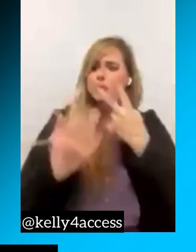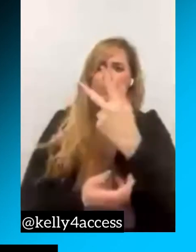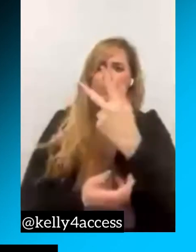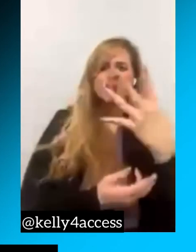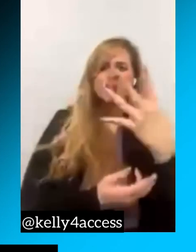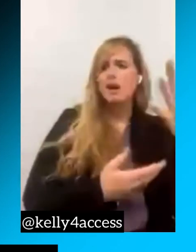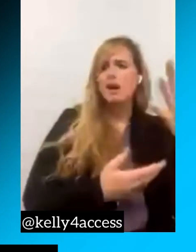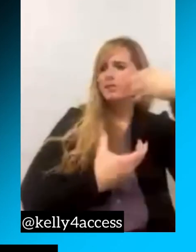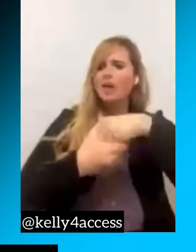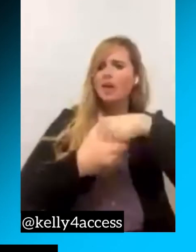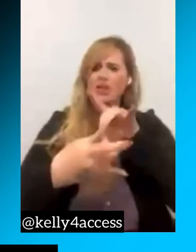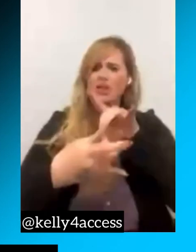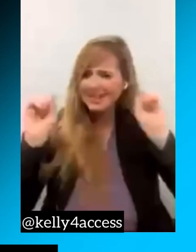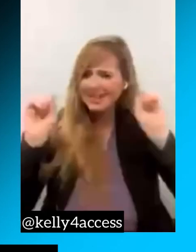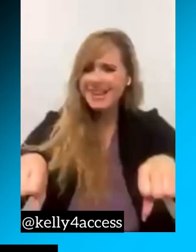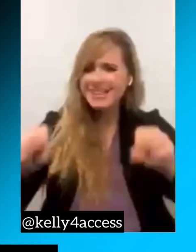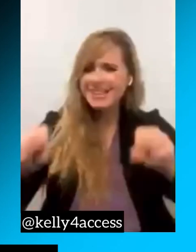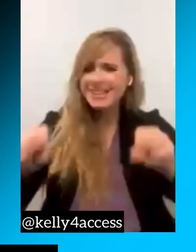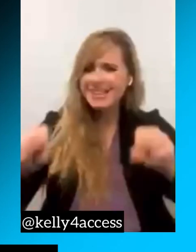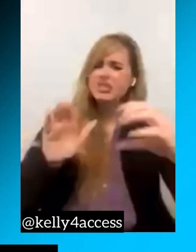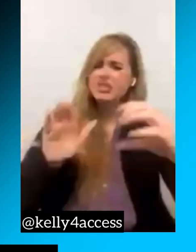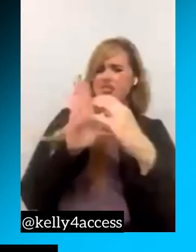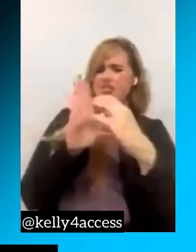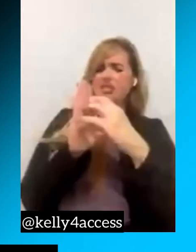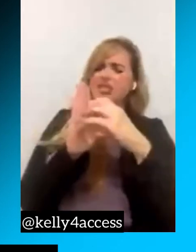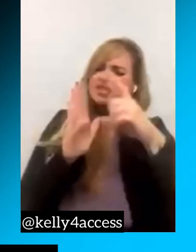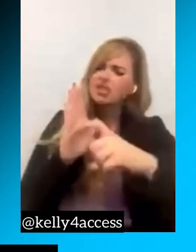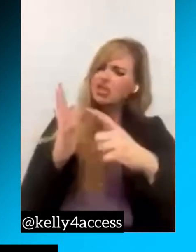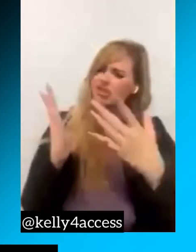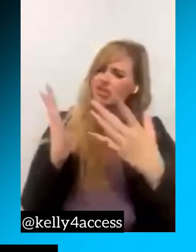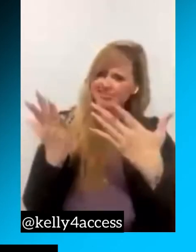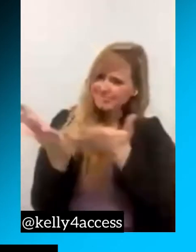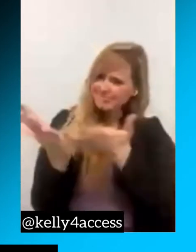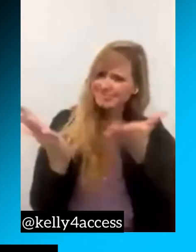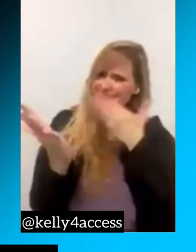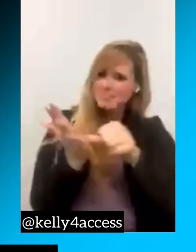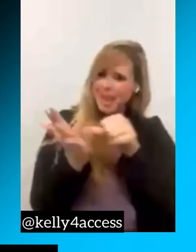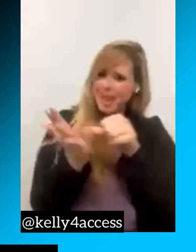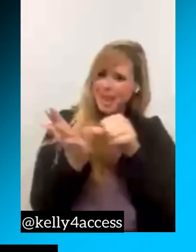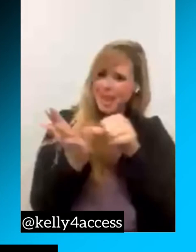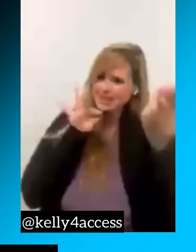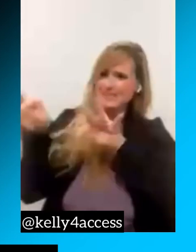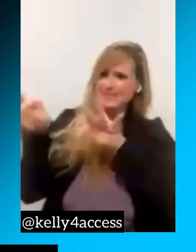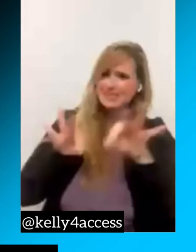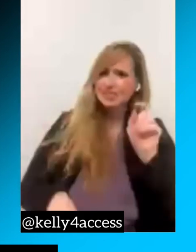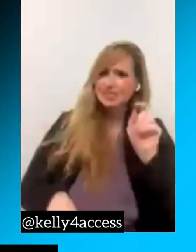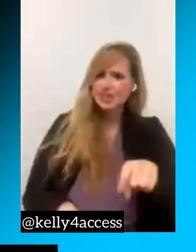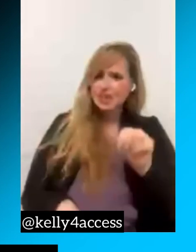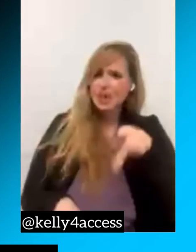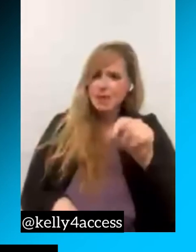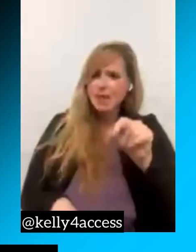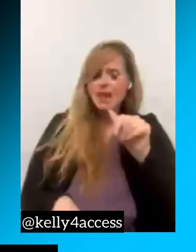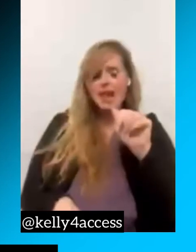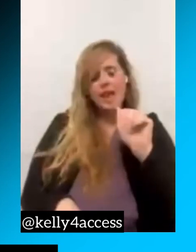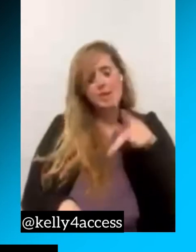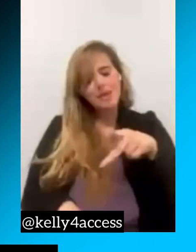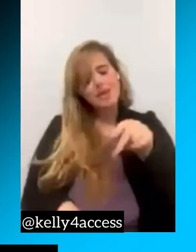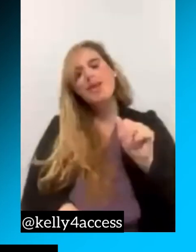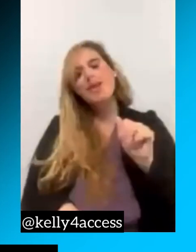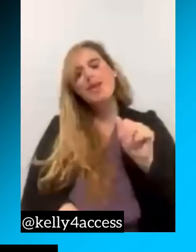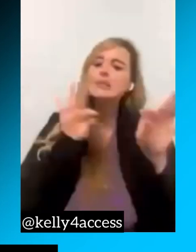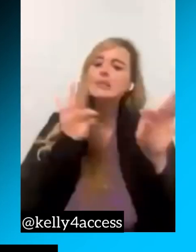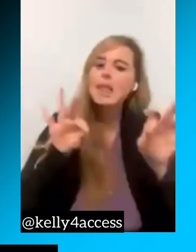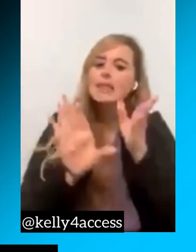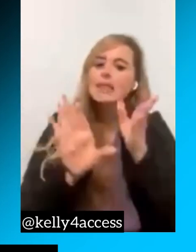limited. I do like that they are encouraging psychologists to take a different standpoint and to